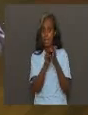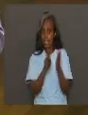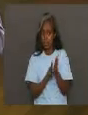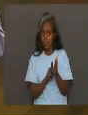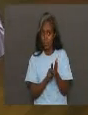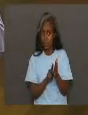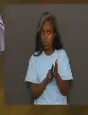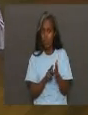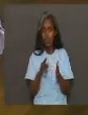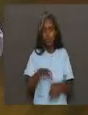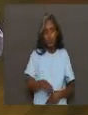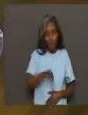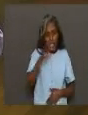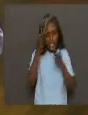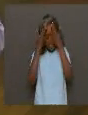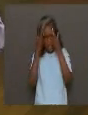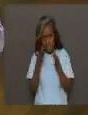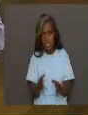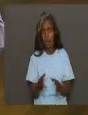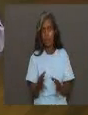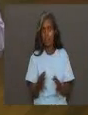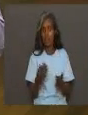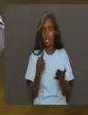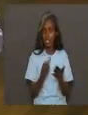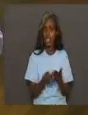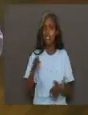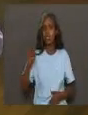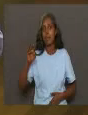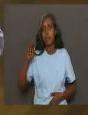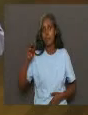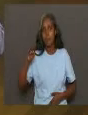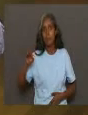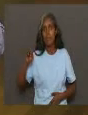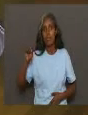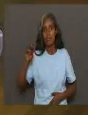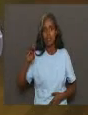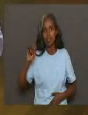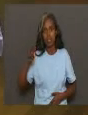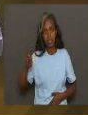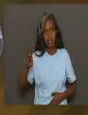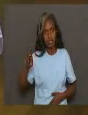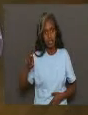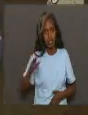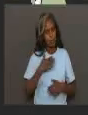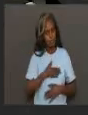learned to find the determinant of this matrix. Please go